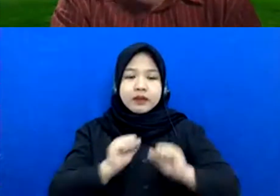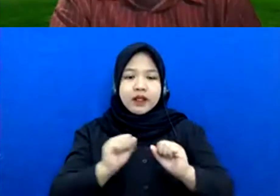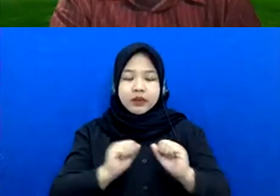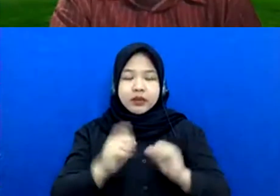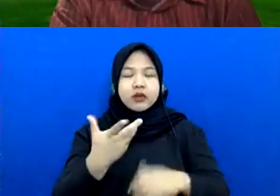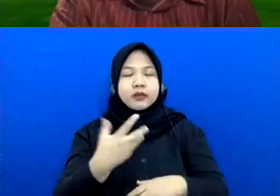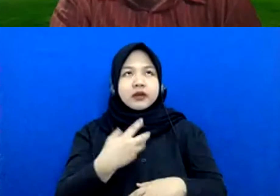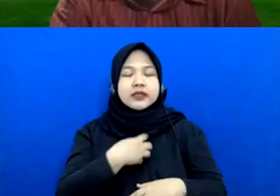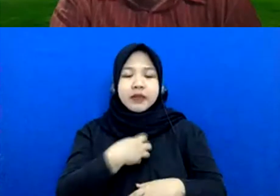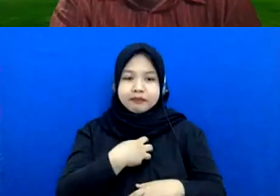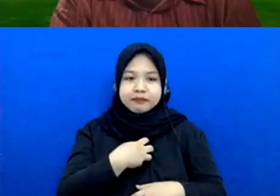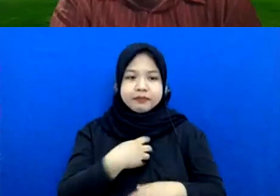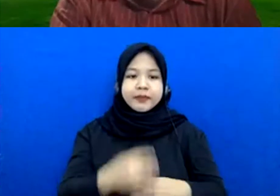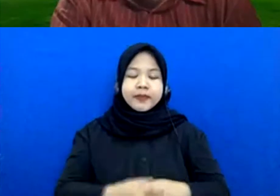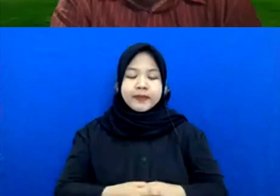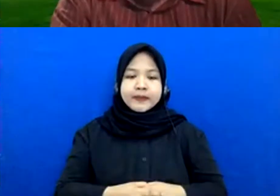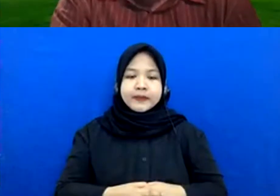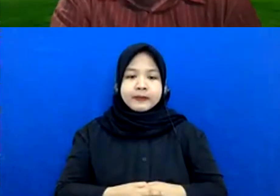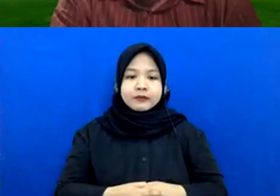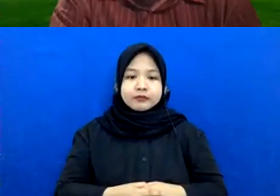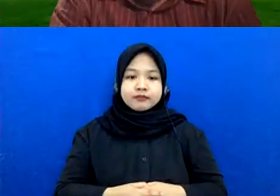So you're using the